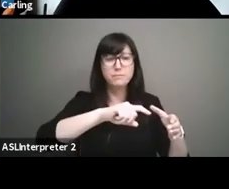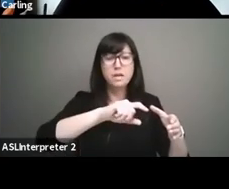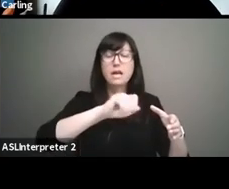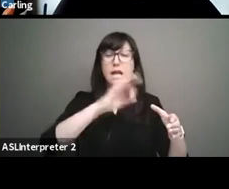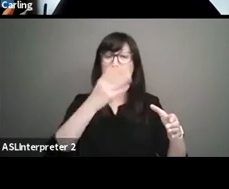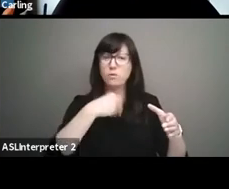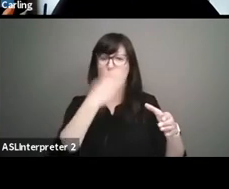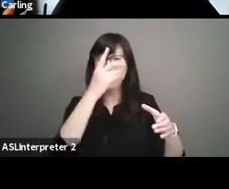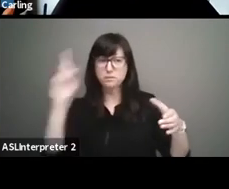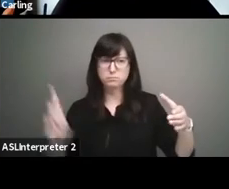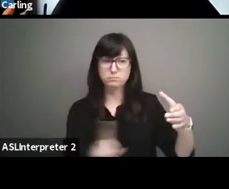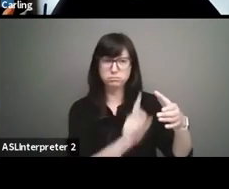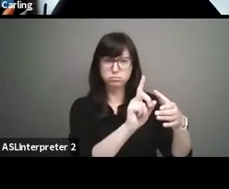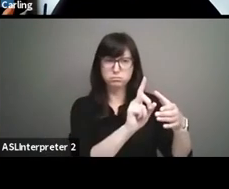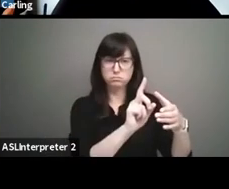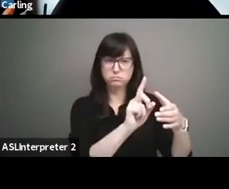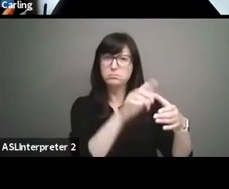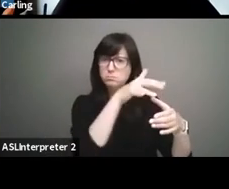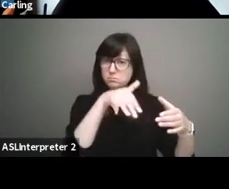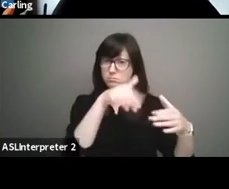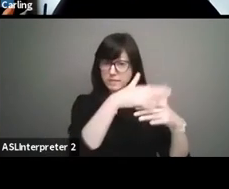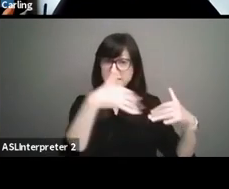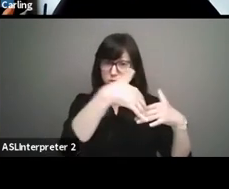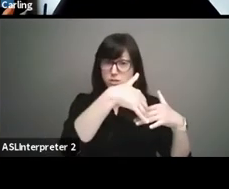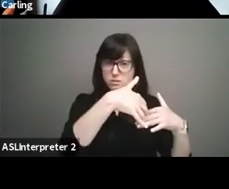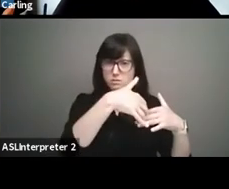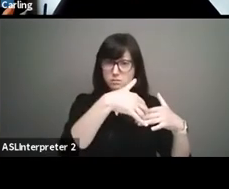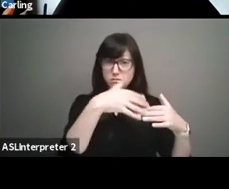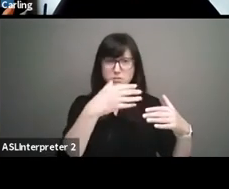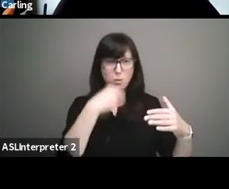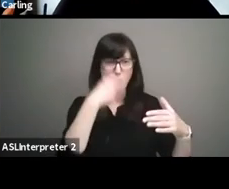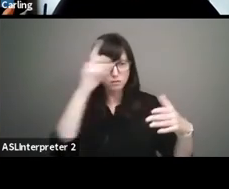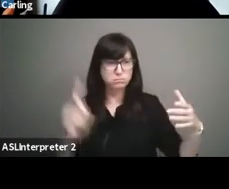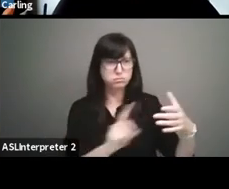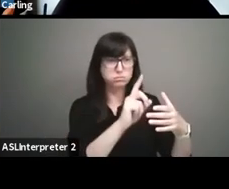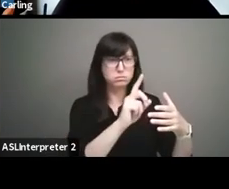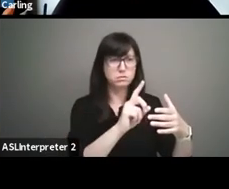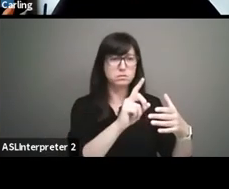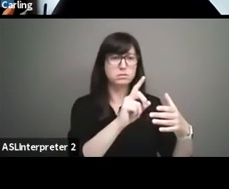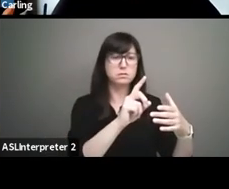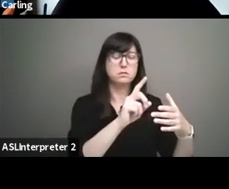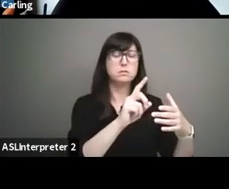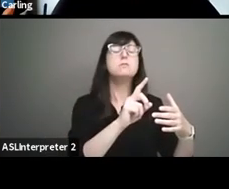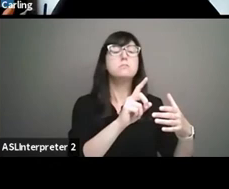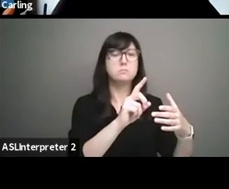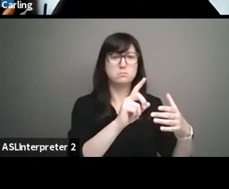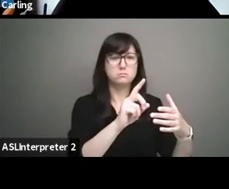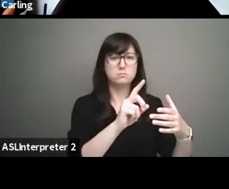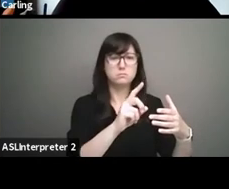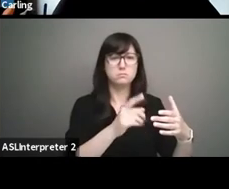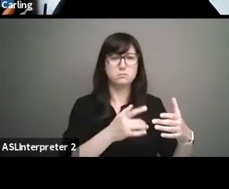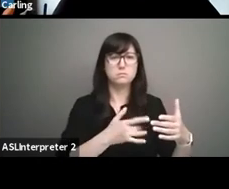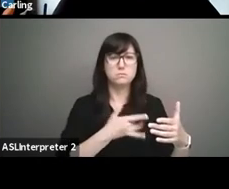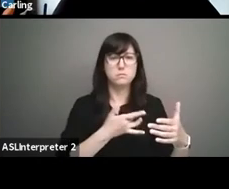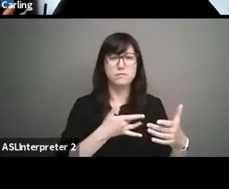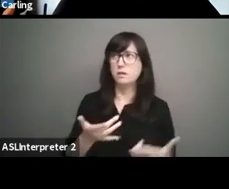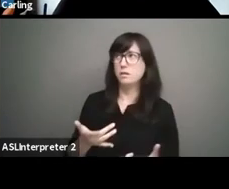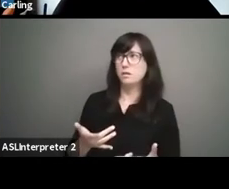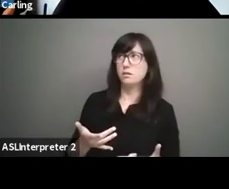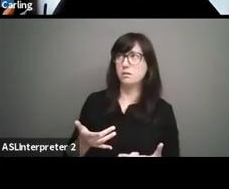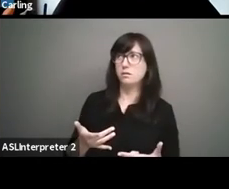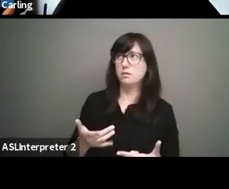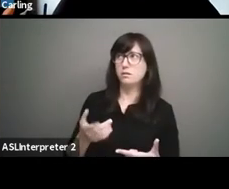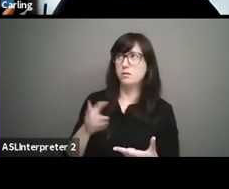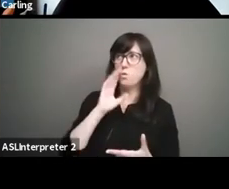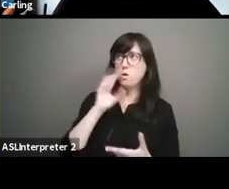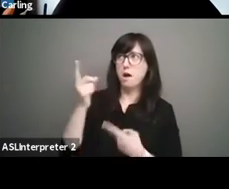person shows up in an Indigenous space, right away they think that we are there to answer their questions. But that's